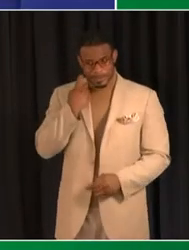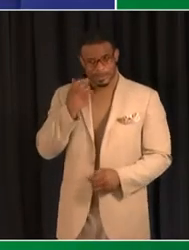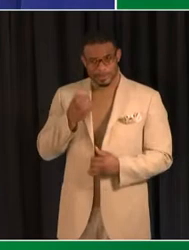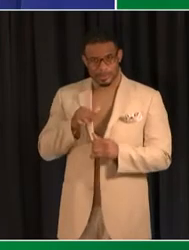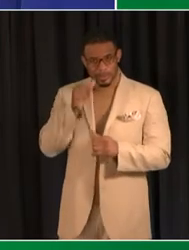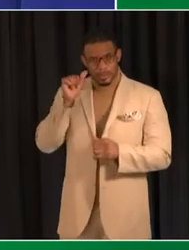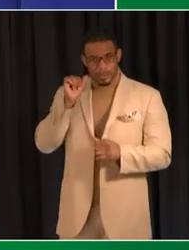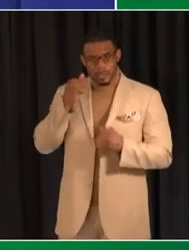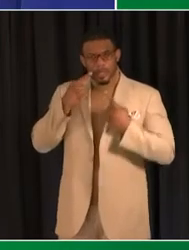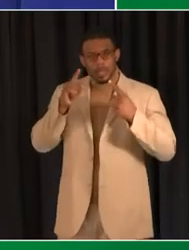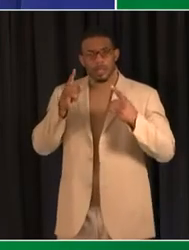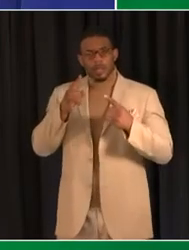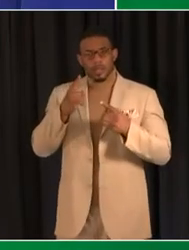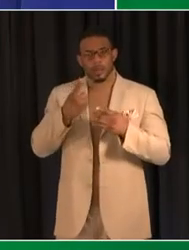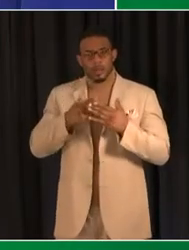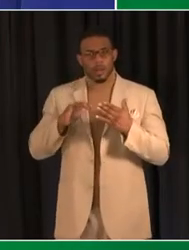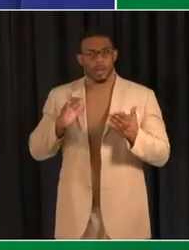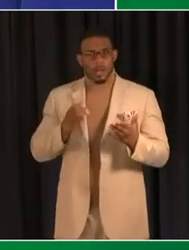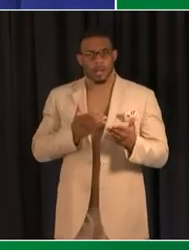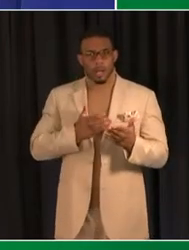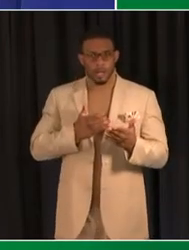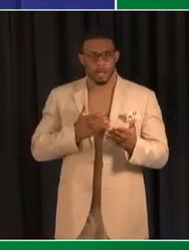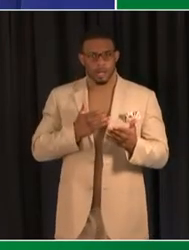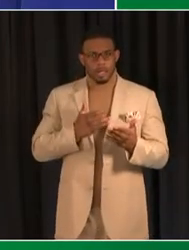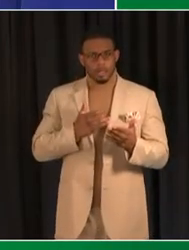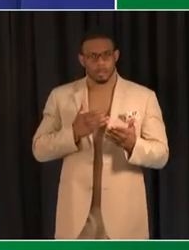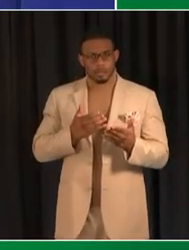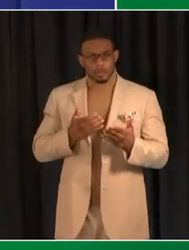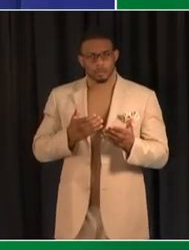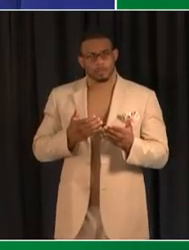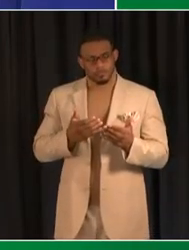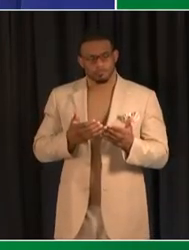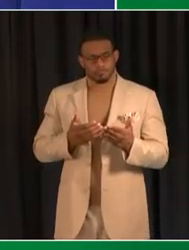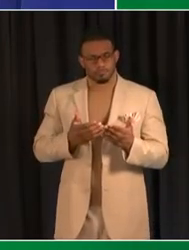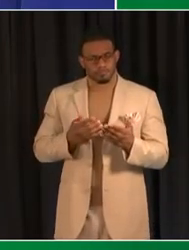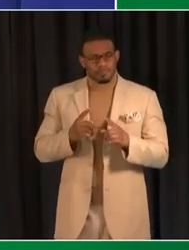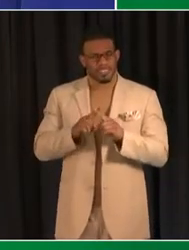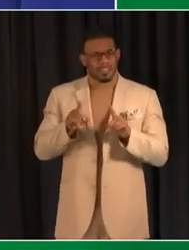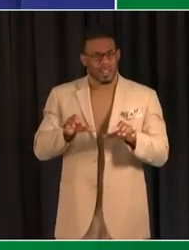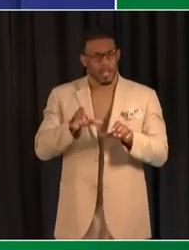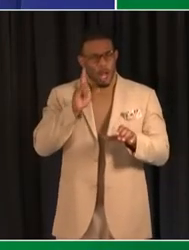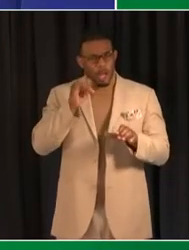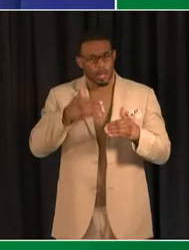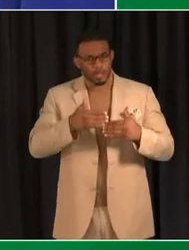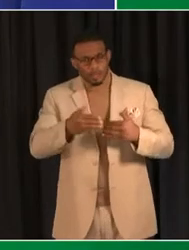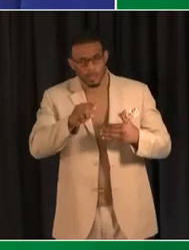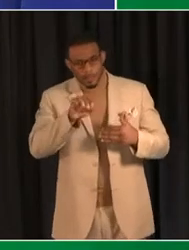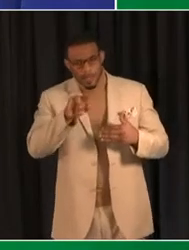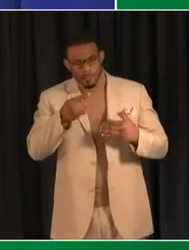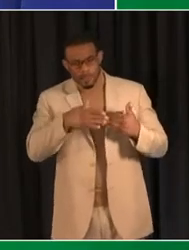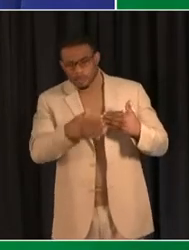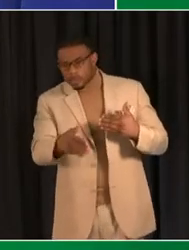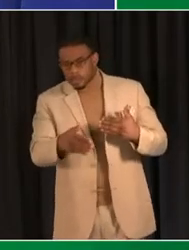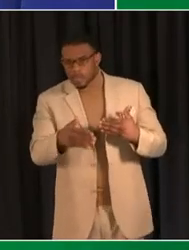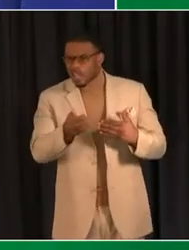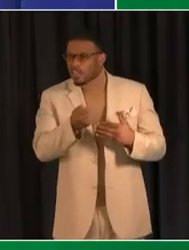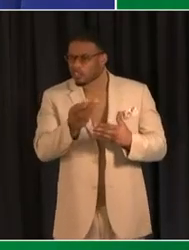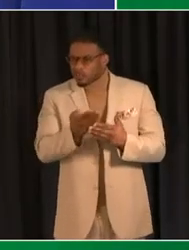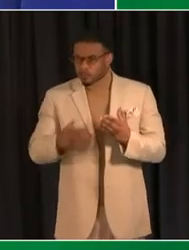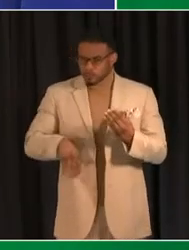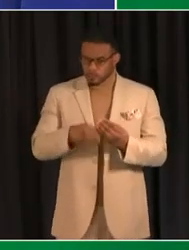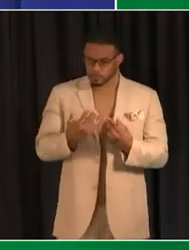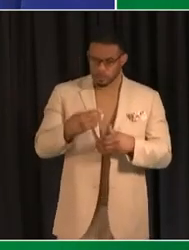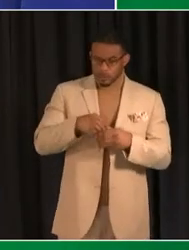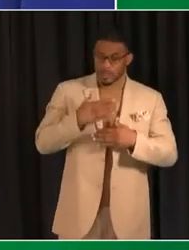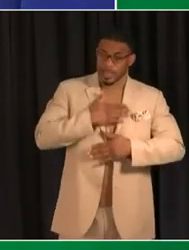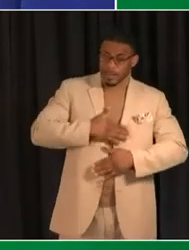just yesterday announced what our dialed up activities would look like as of May 1st. And so there's a couple of